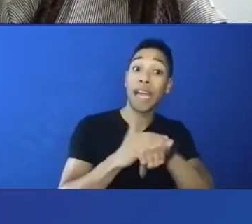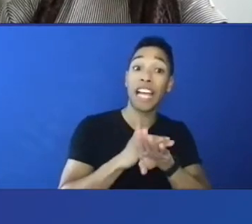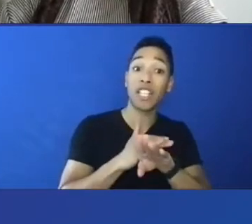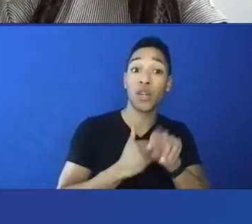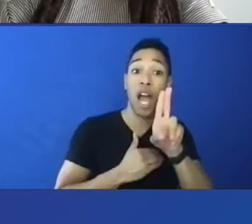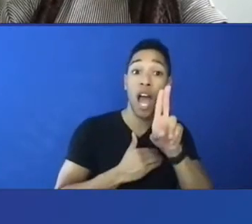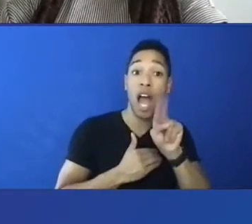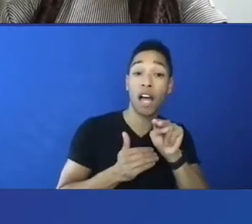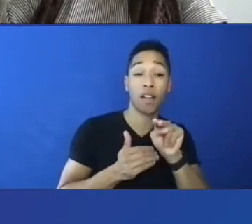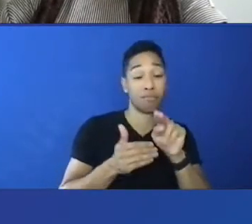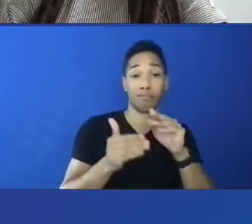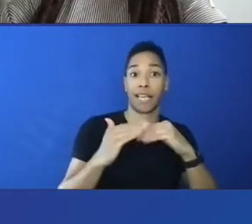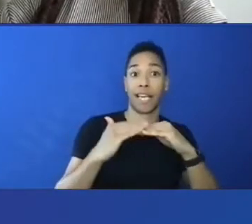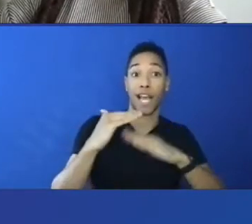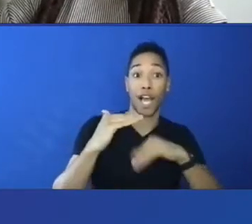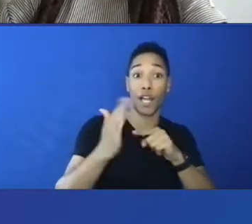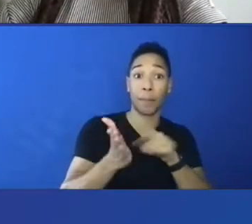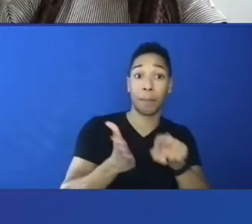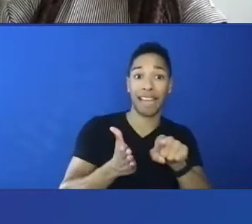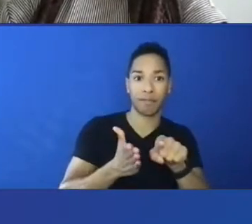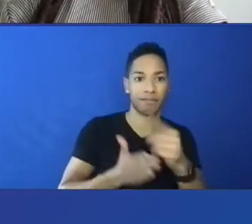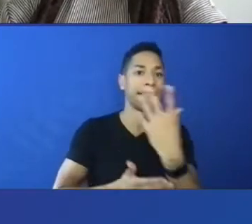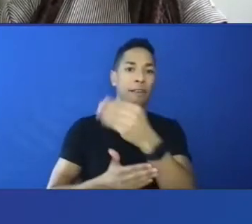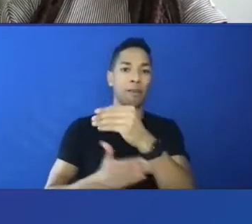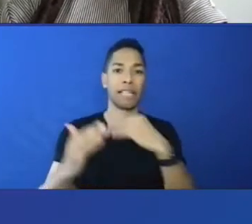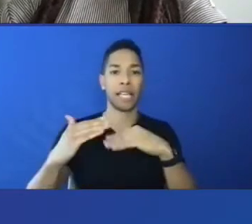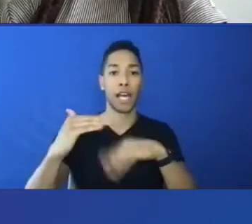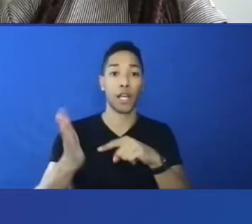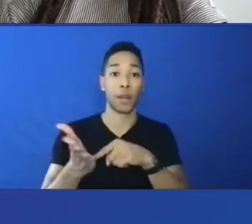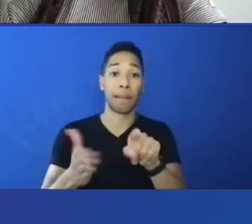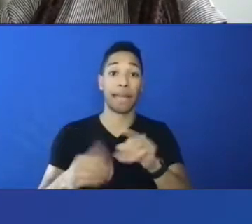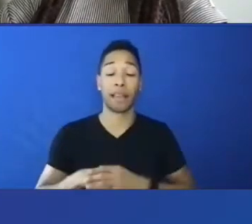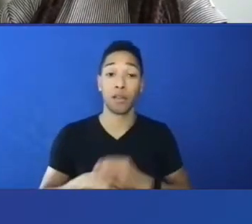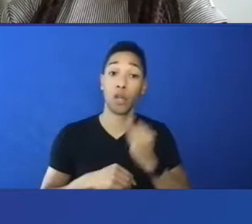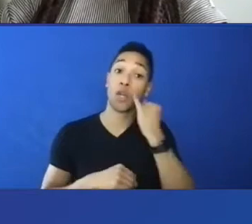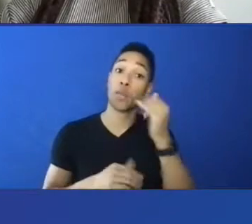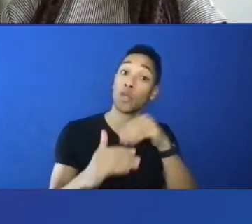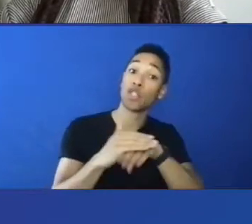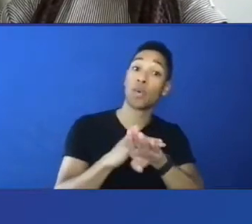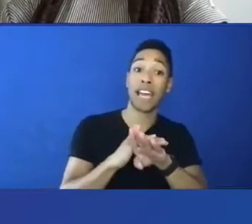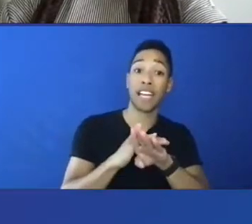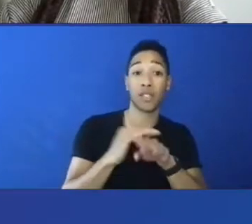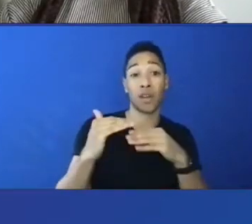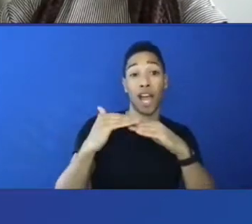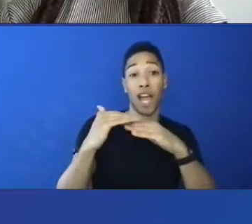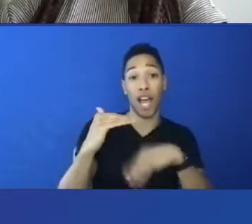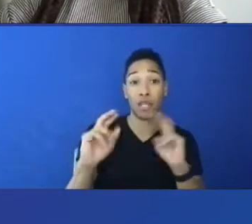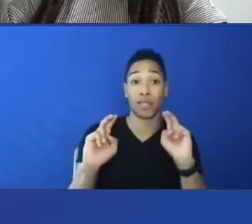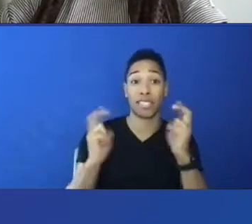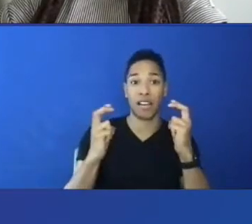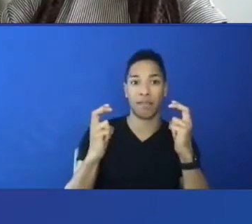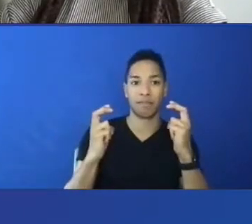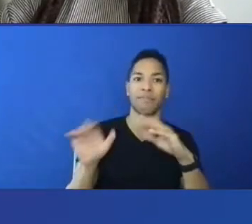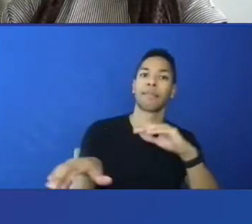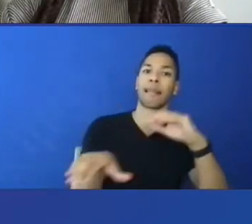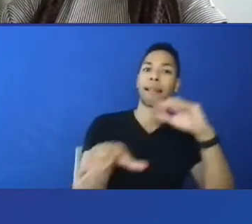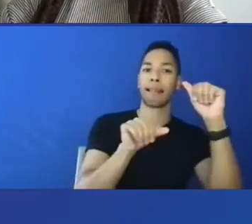leave underpaid. If you come in undertitled, you're likely to leave undertitled. And